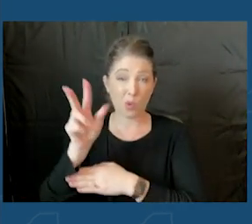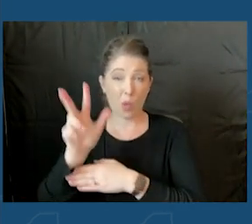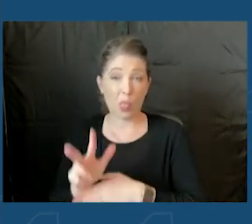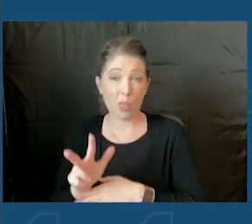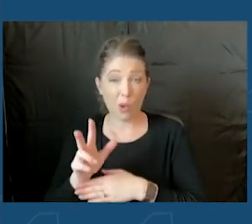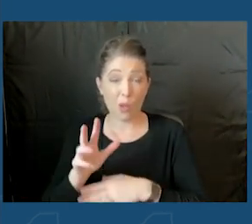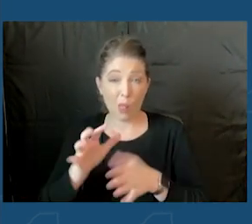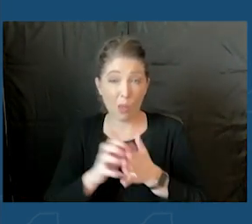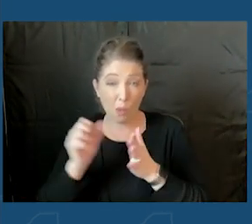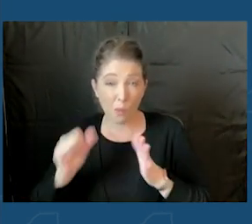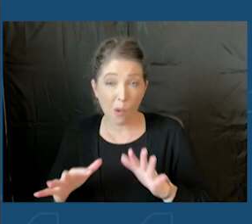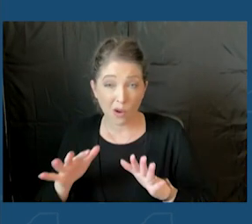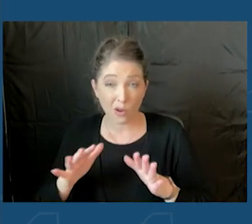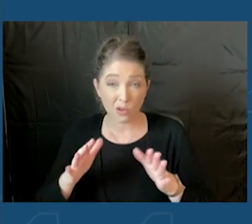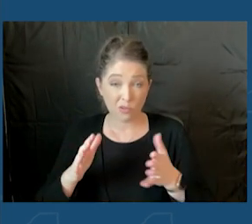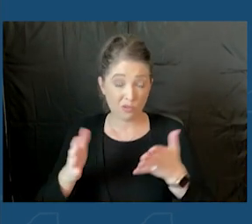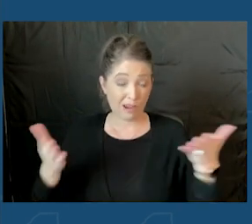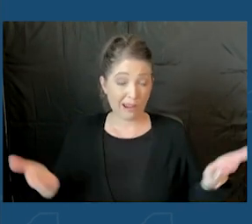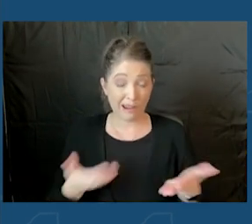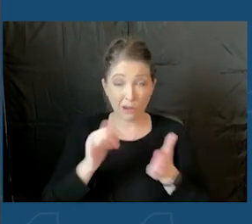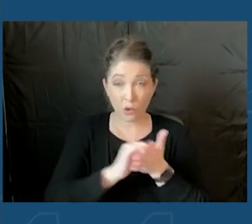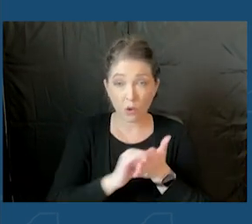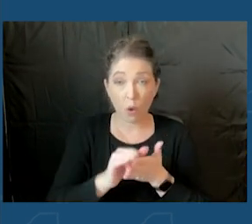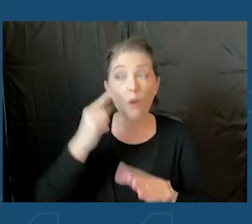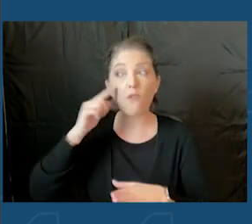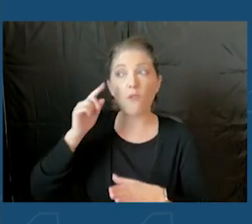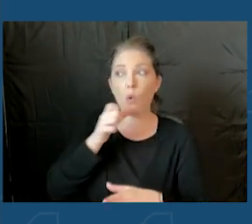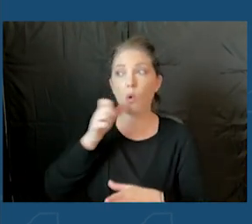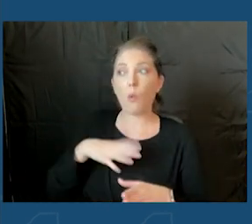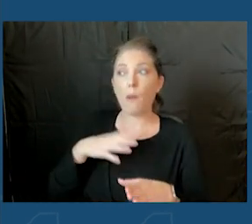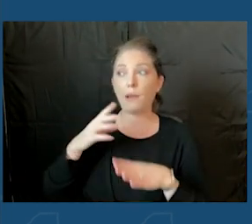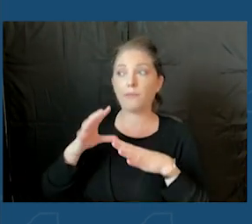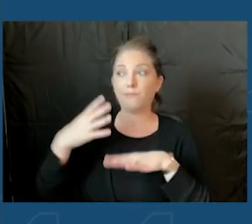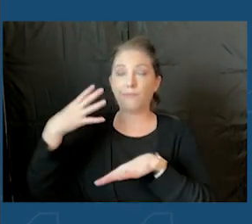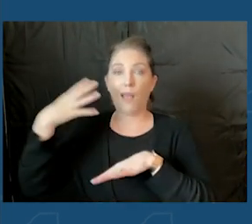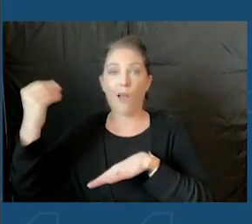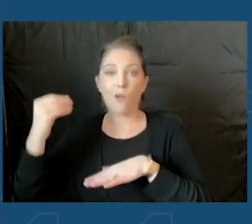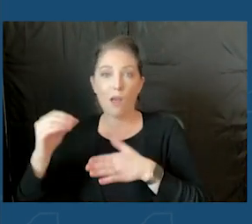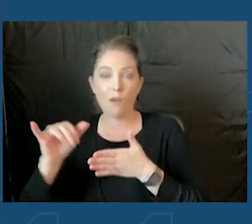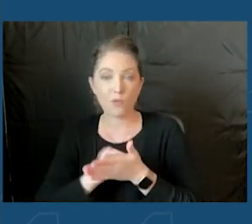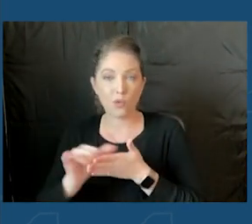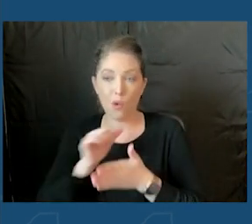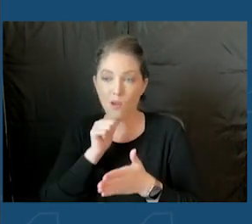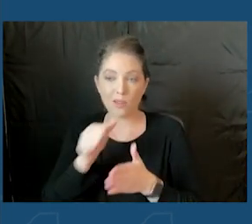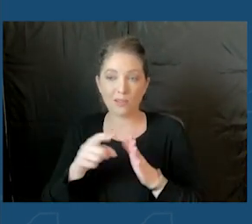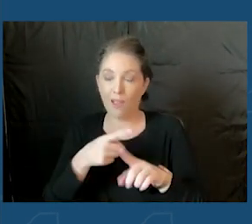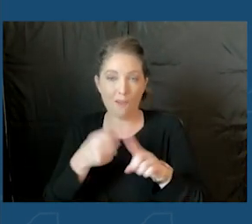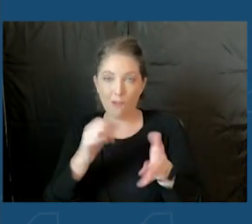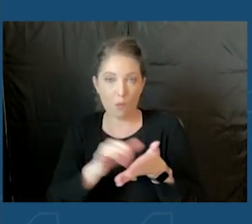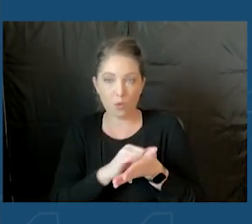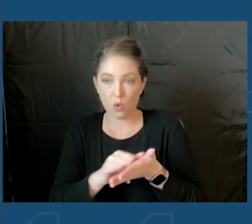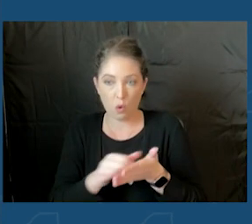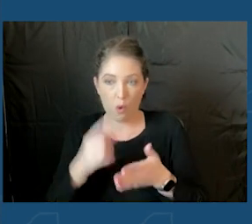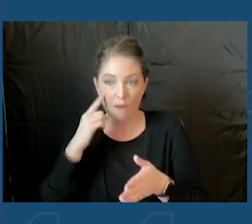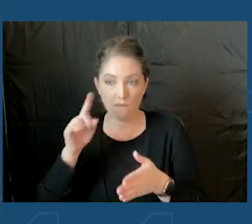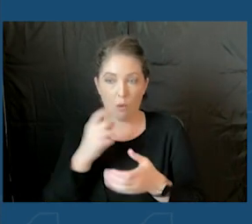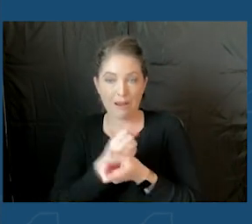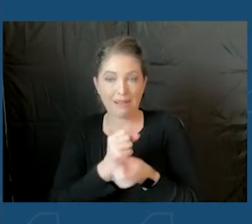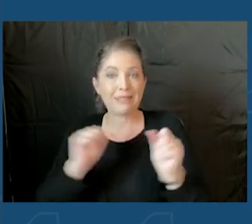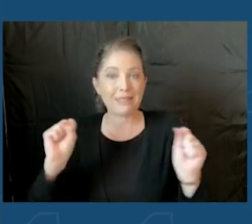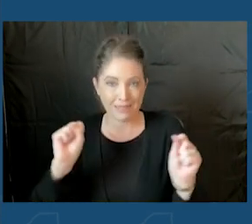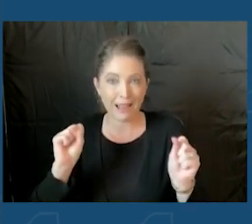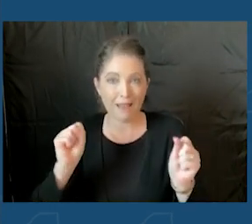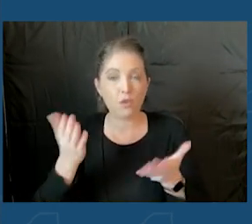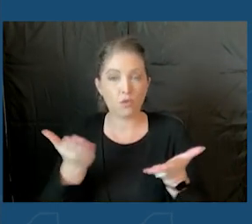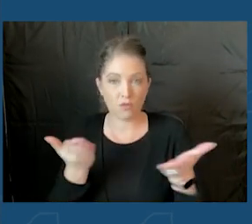State were for women who came from outside of New York to obtain these safe and legal services. And that's why the